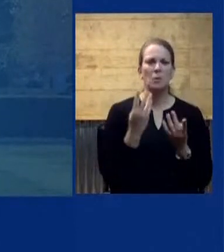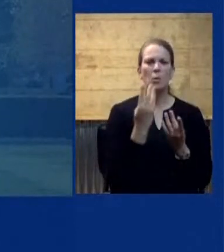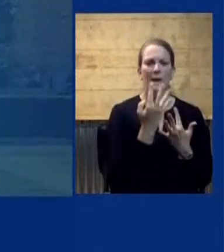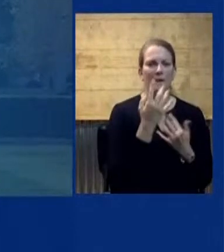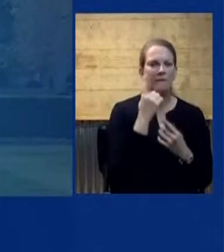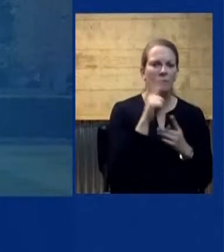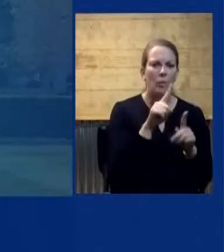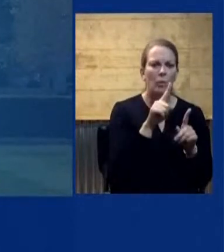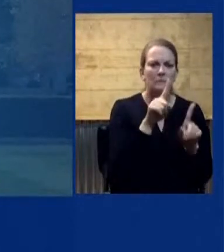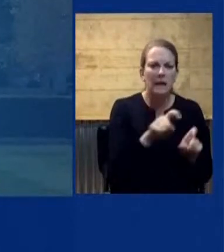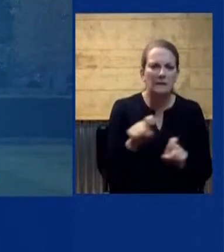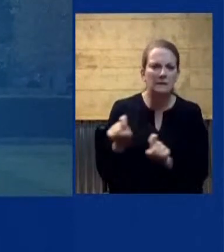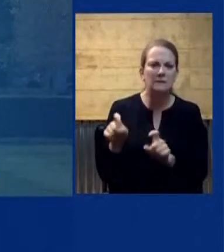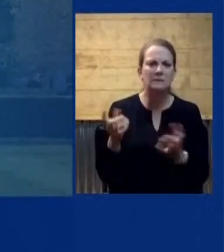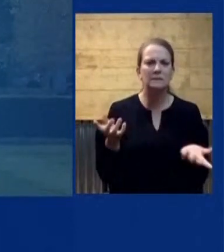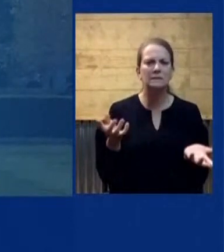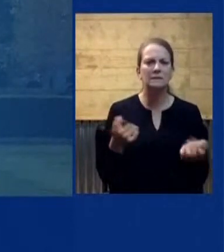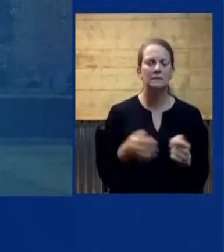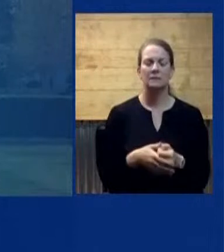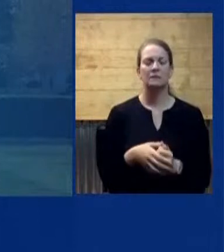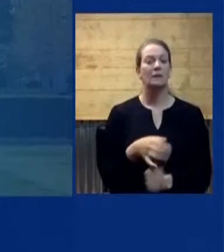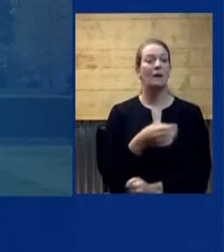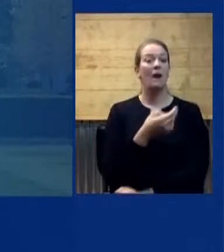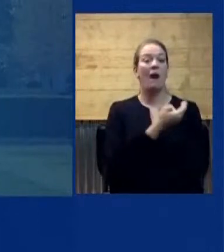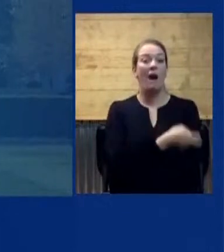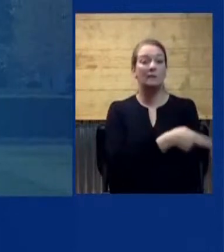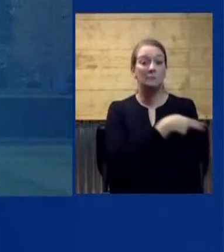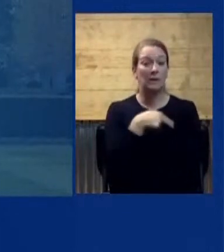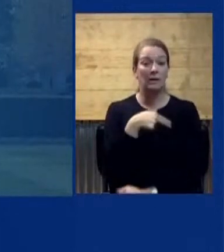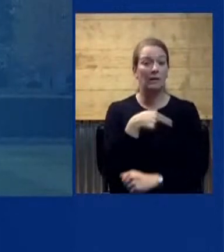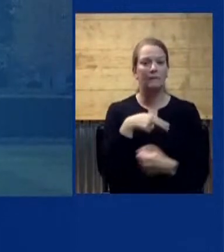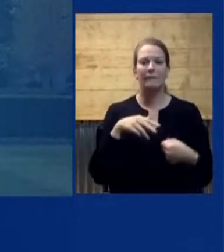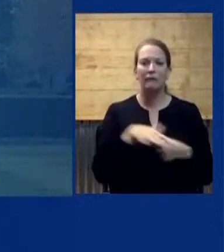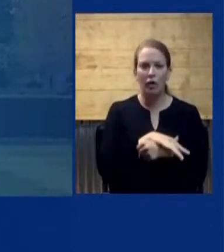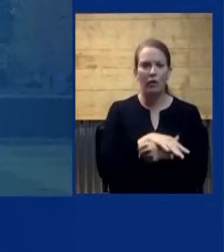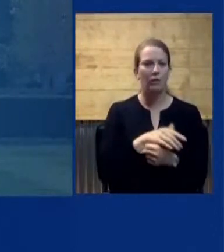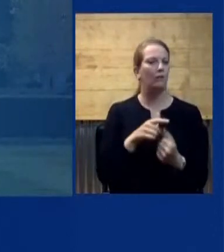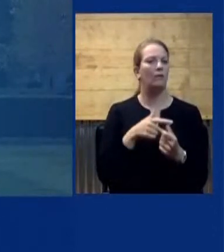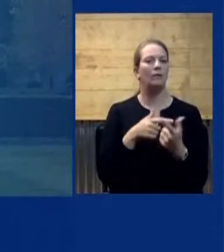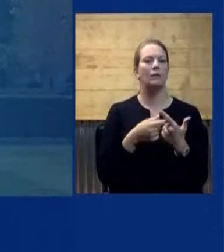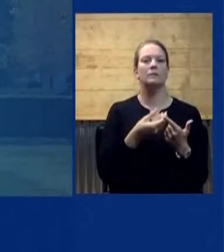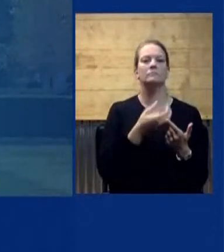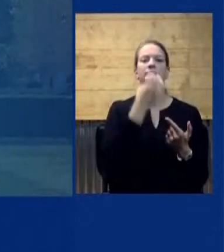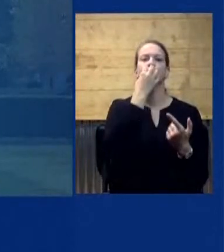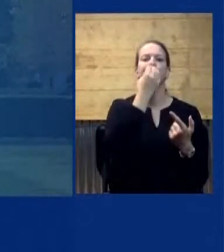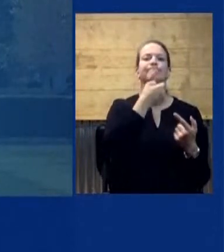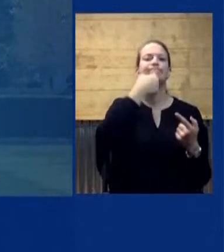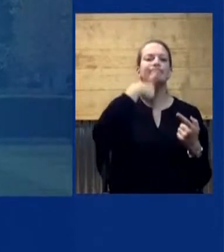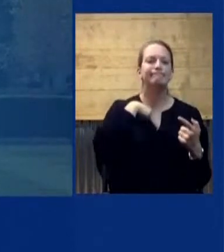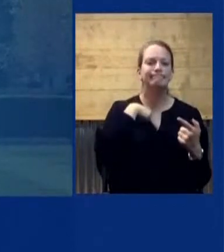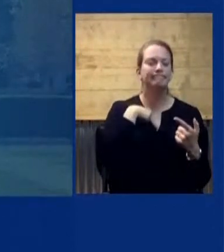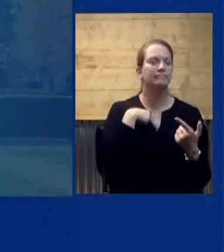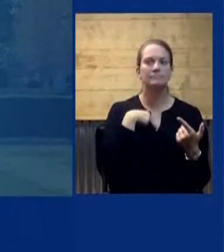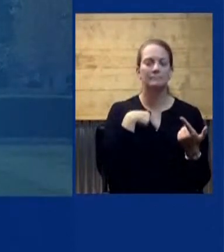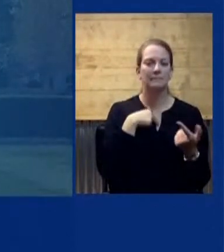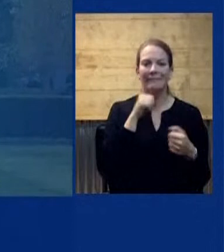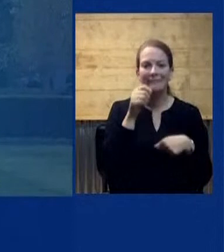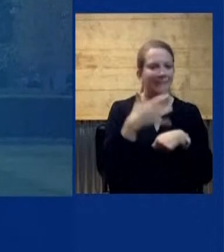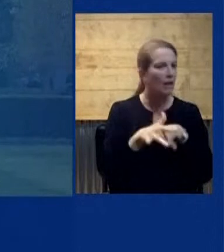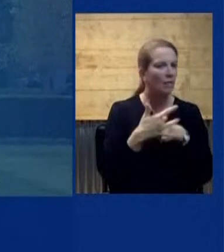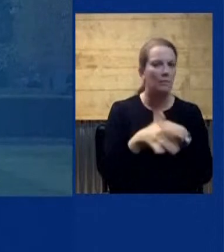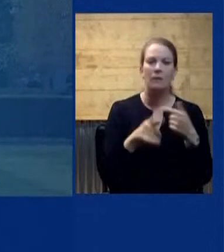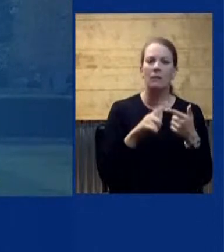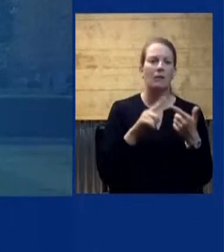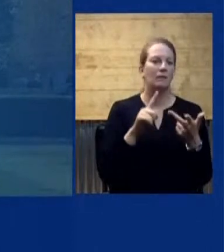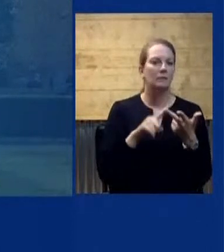talked about overwhelming the hospital capacity. We talked about ventilators. We talked about emergency hospital beds. We talked about that when this